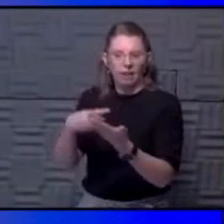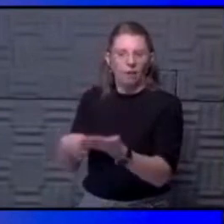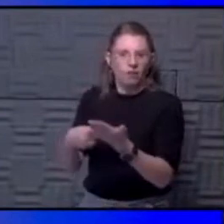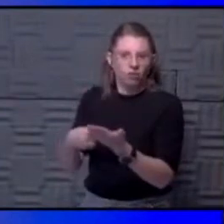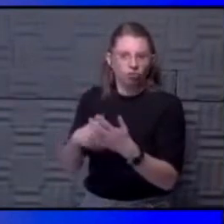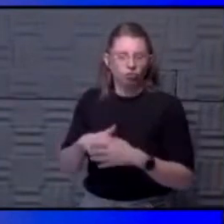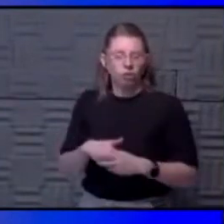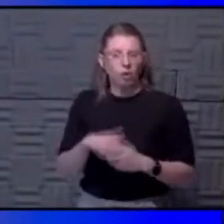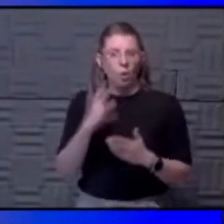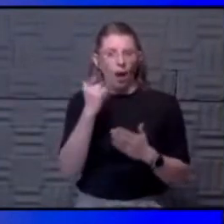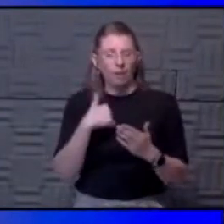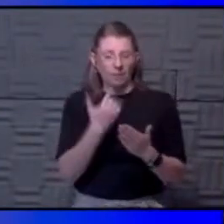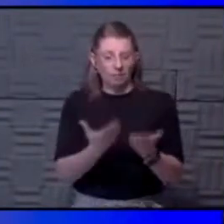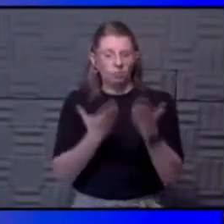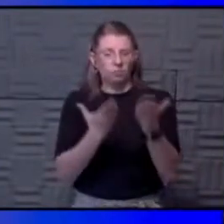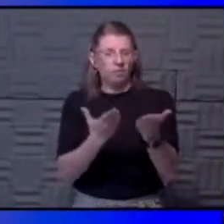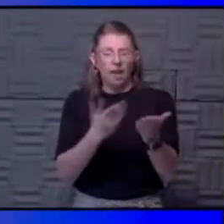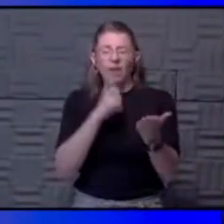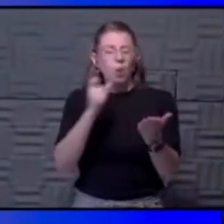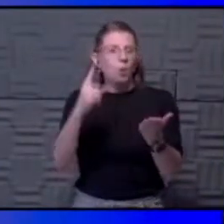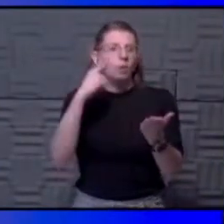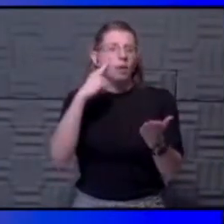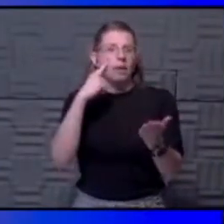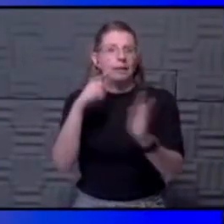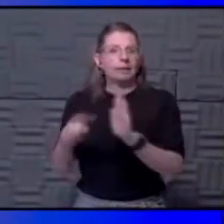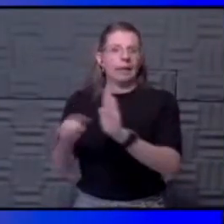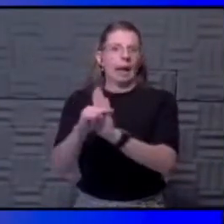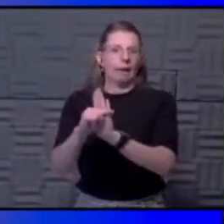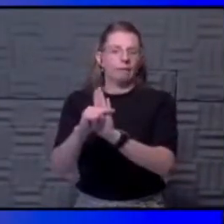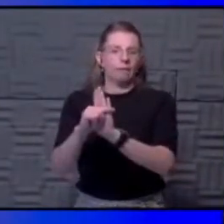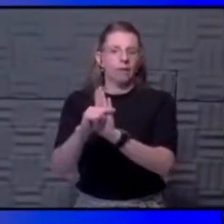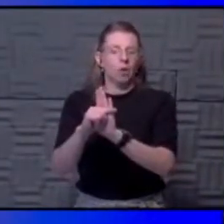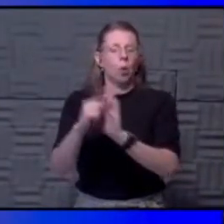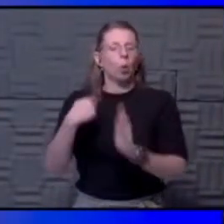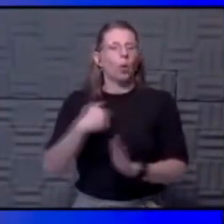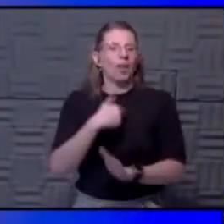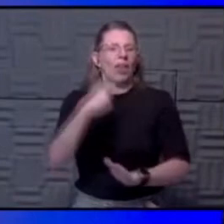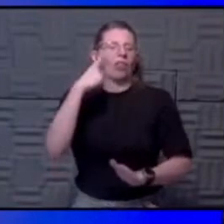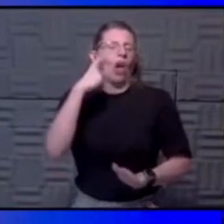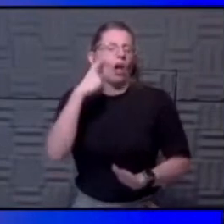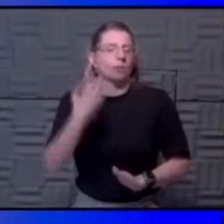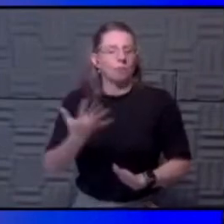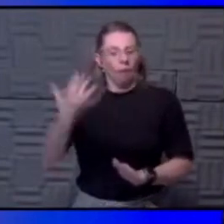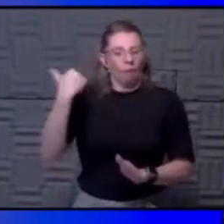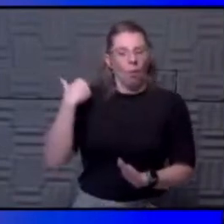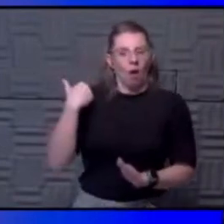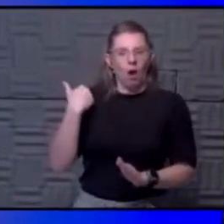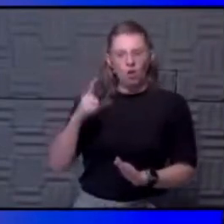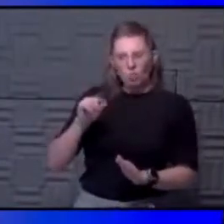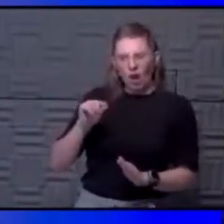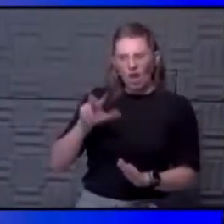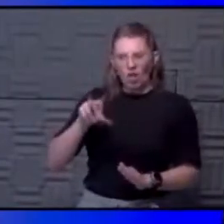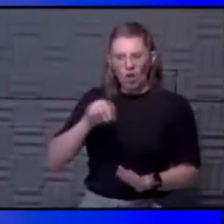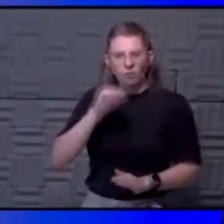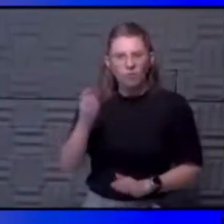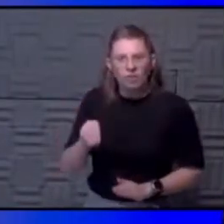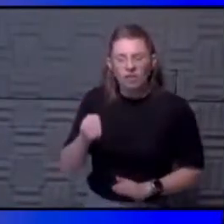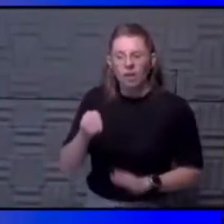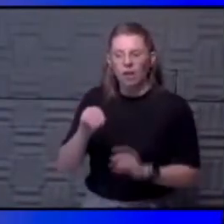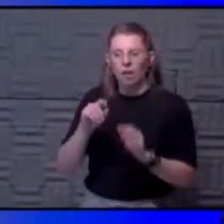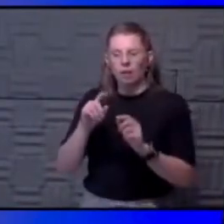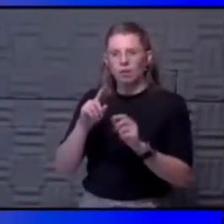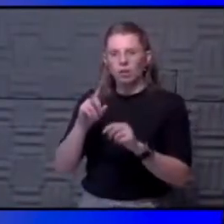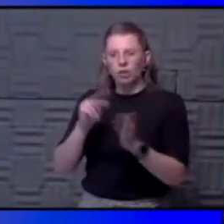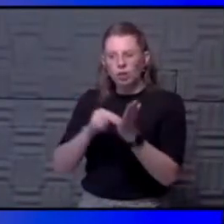bring it up is I don't think it's quite as negative maybe as we had made it seem early on when we heard 20 or 30% of the long-term